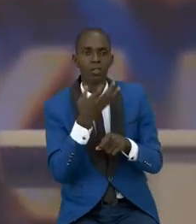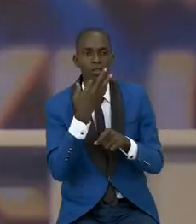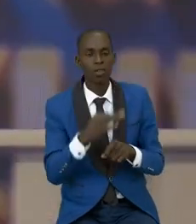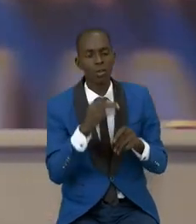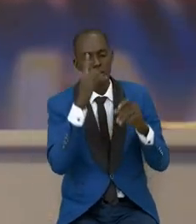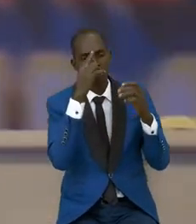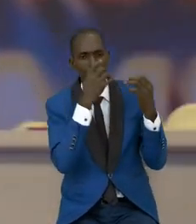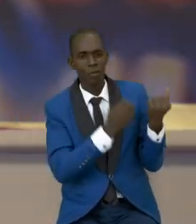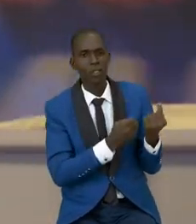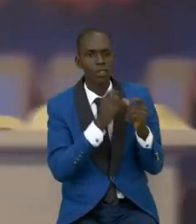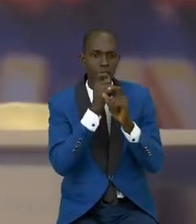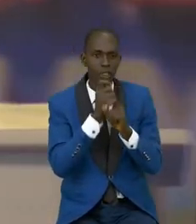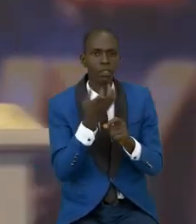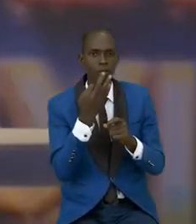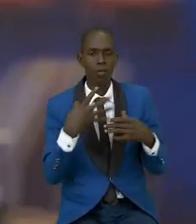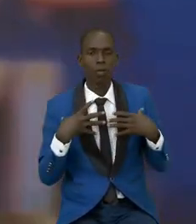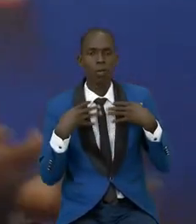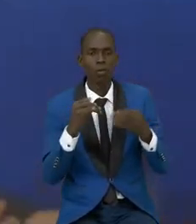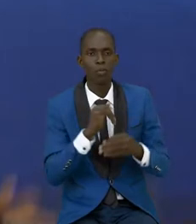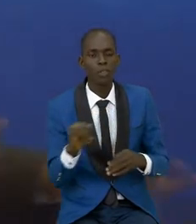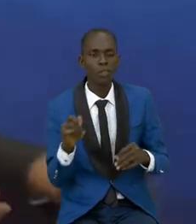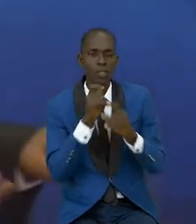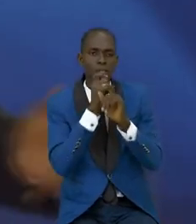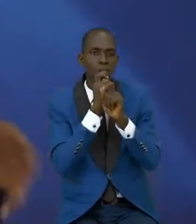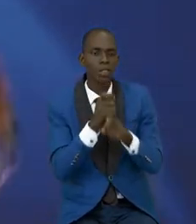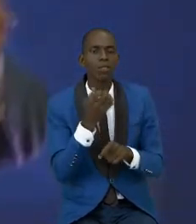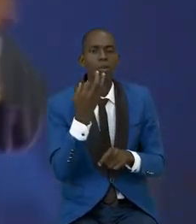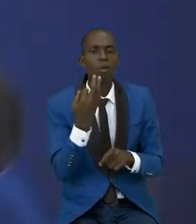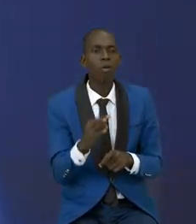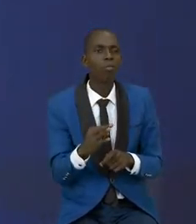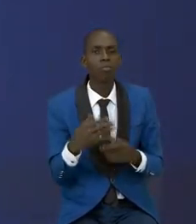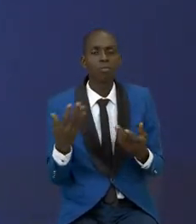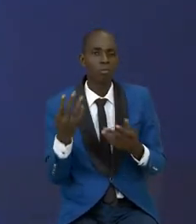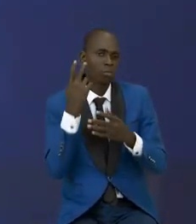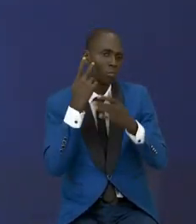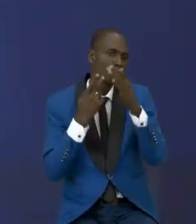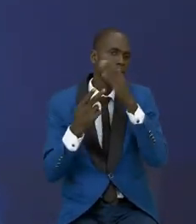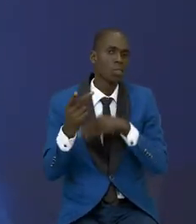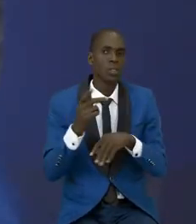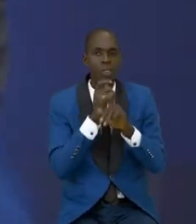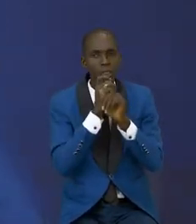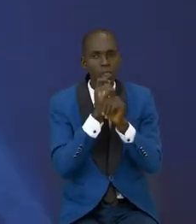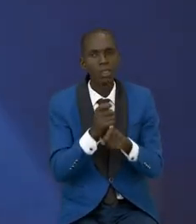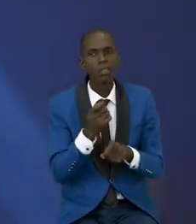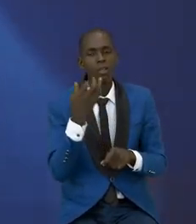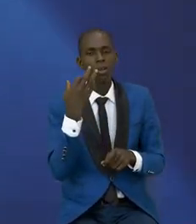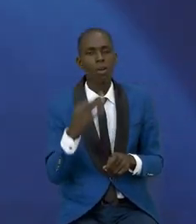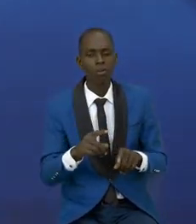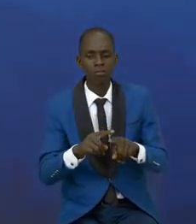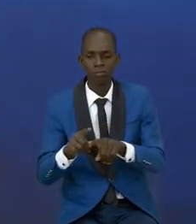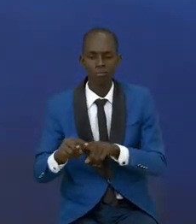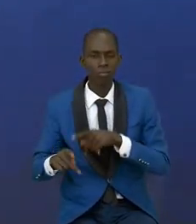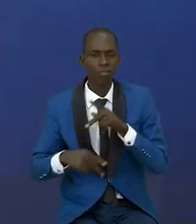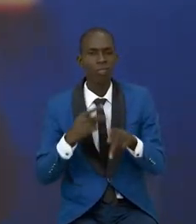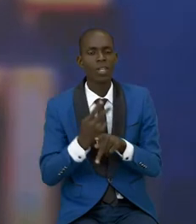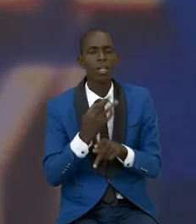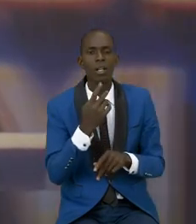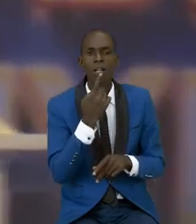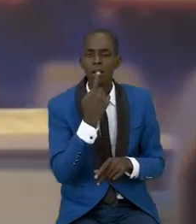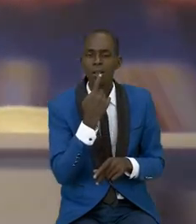the gifts of healing, and the gifts of prophecy, and the gift of diverse kinds of tongues, and